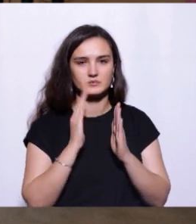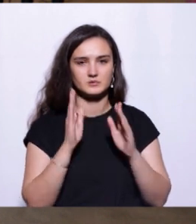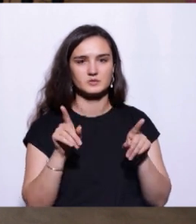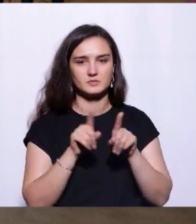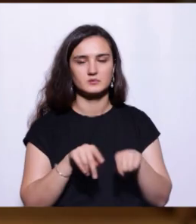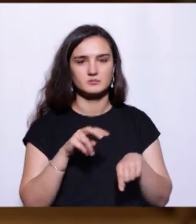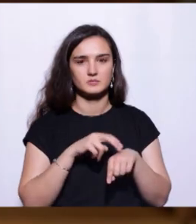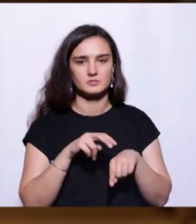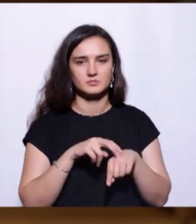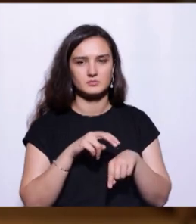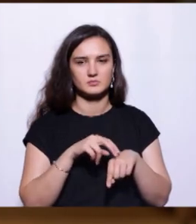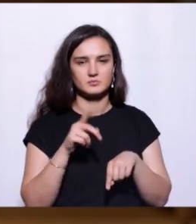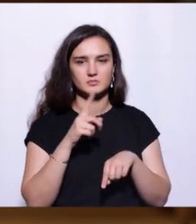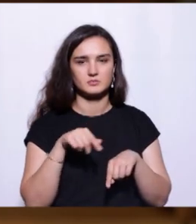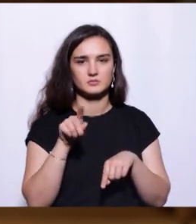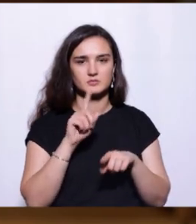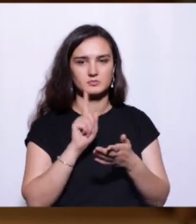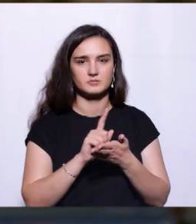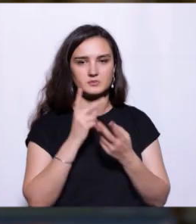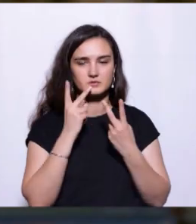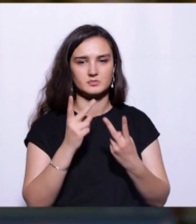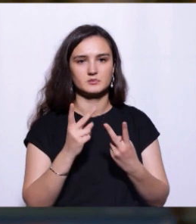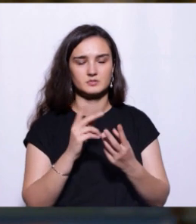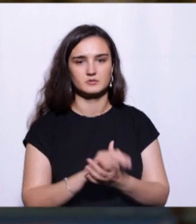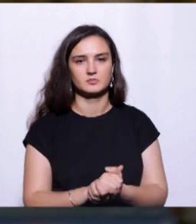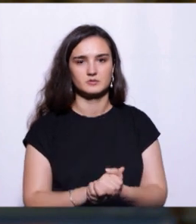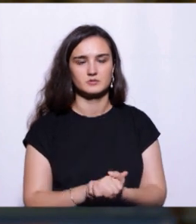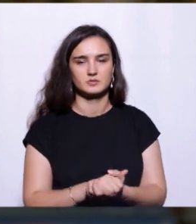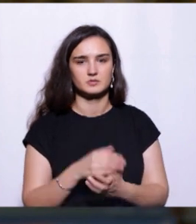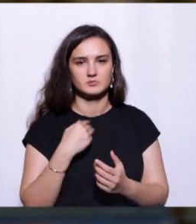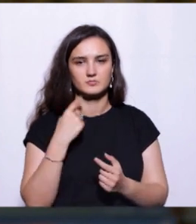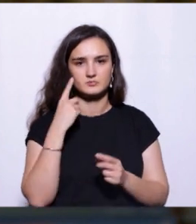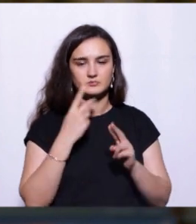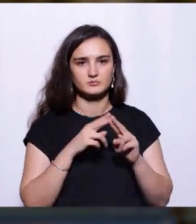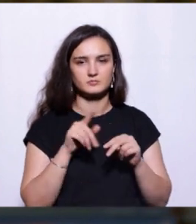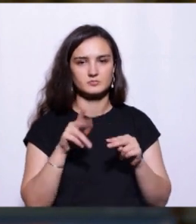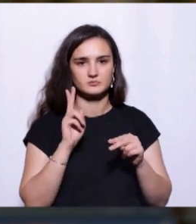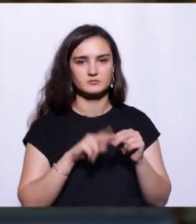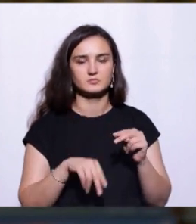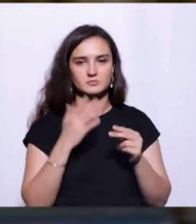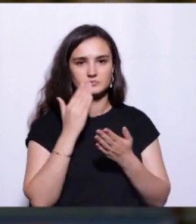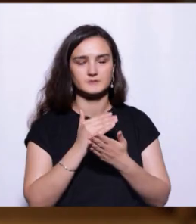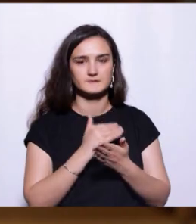also medicine. Do not miss it. Well, Miss Sophie, I think that is the end